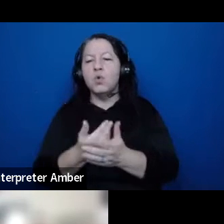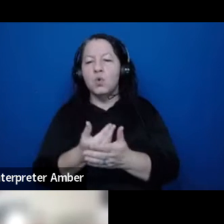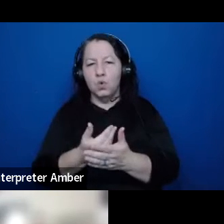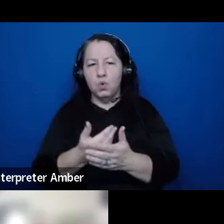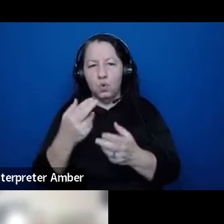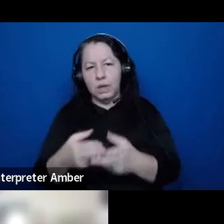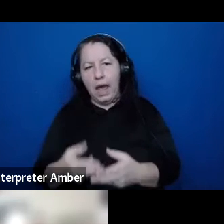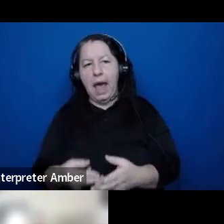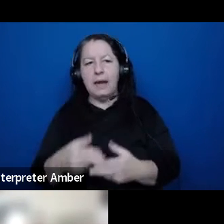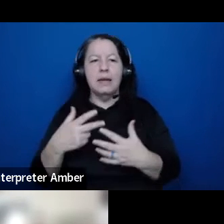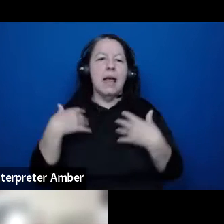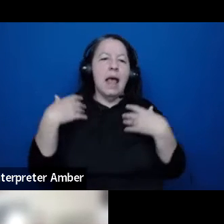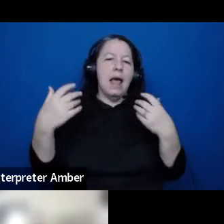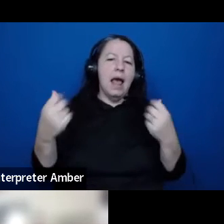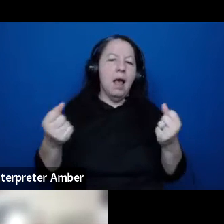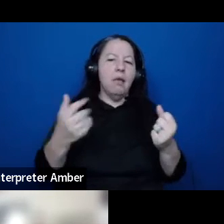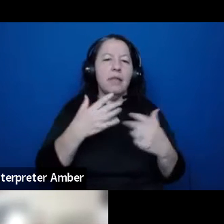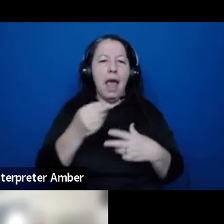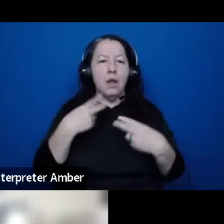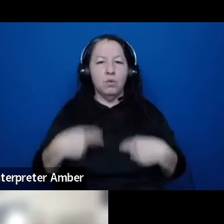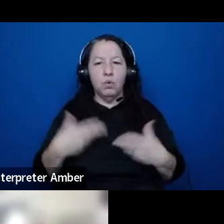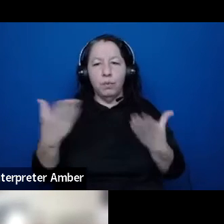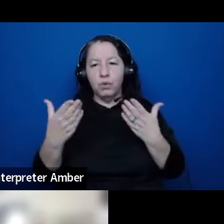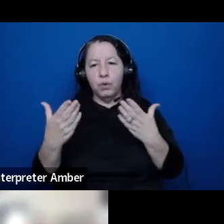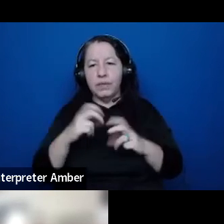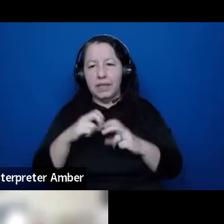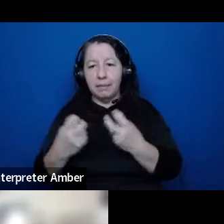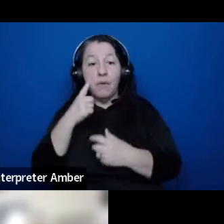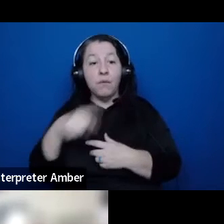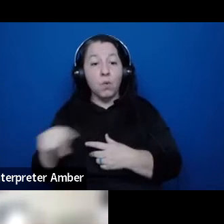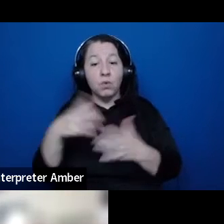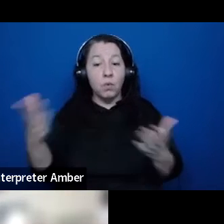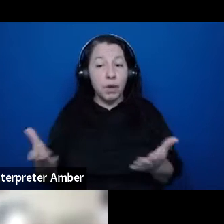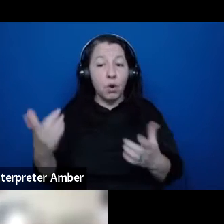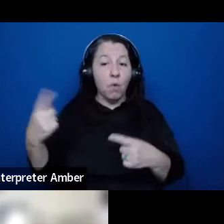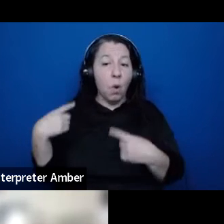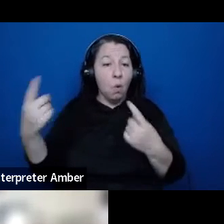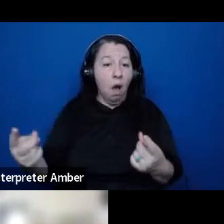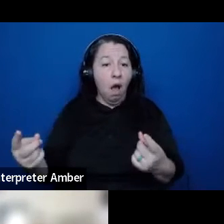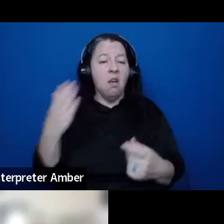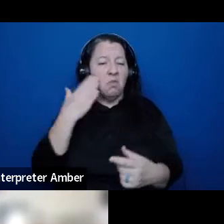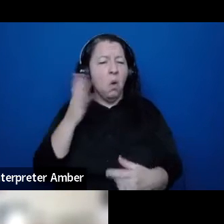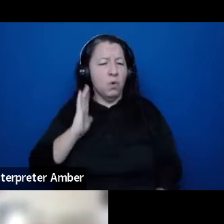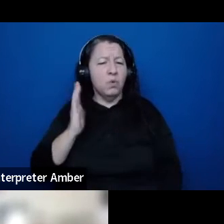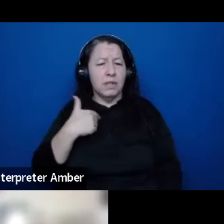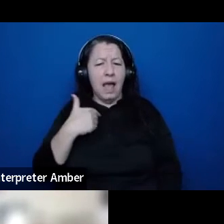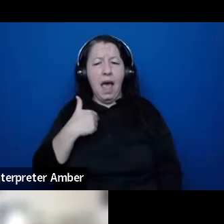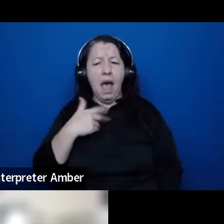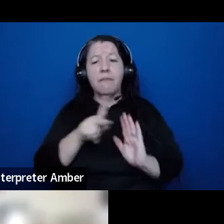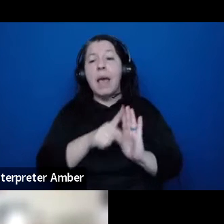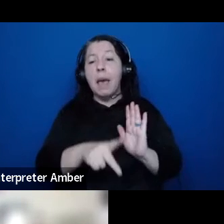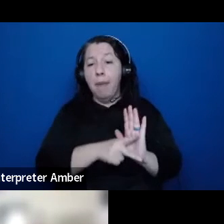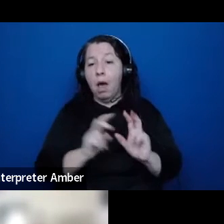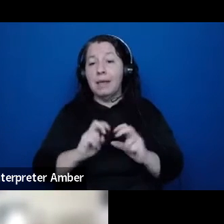Human Services Committee. So those of you that have been around a while know that we used to have a policy